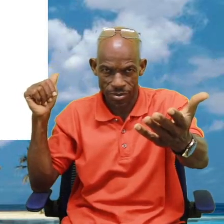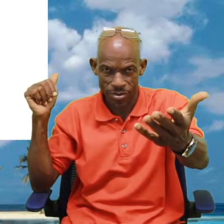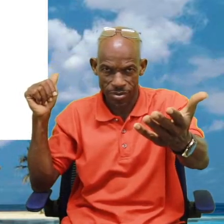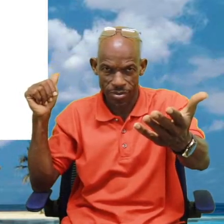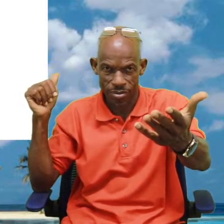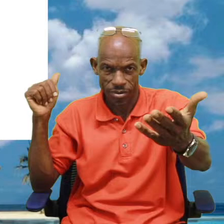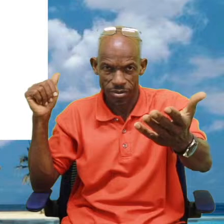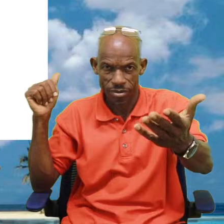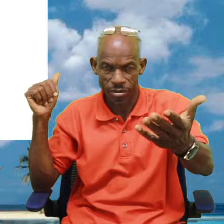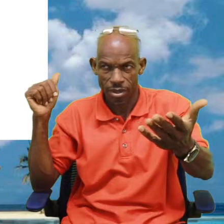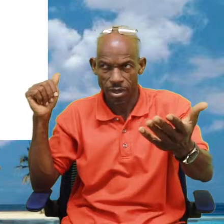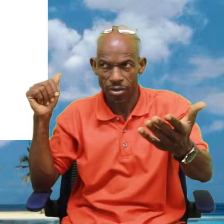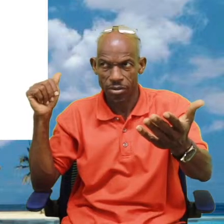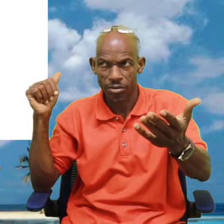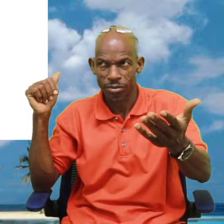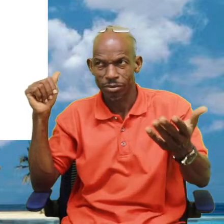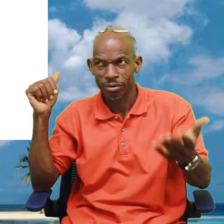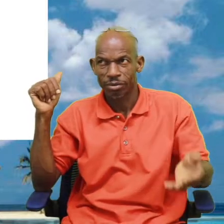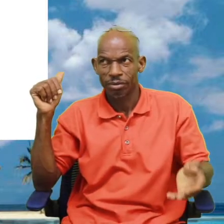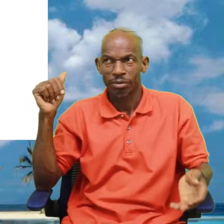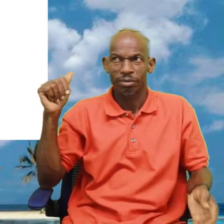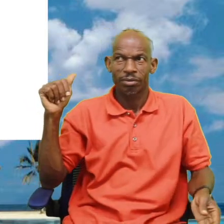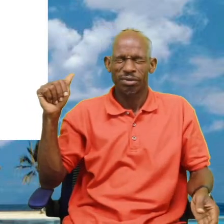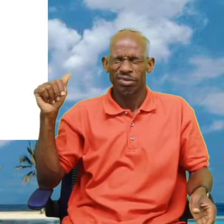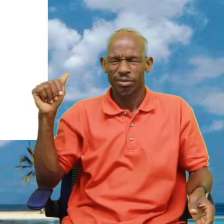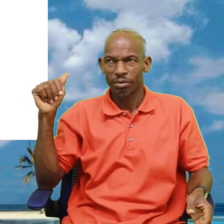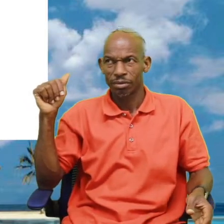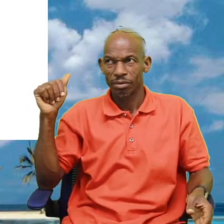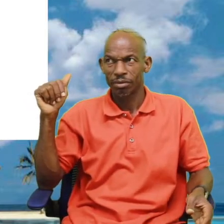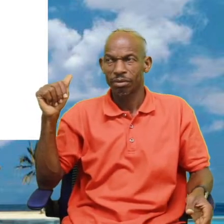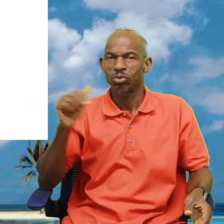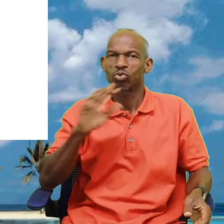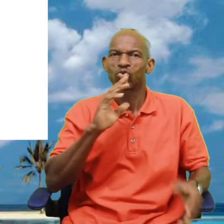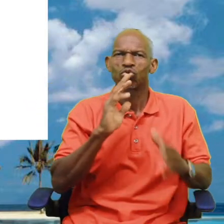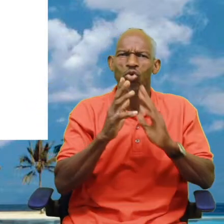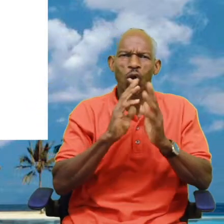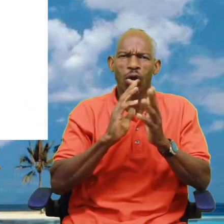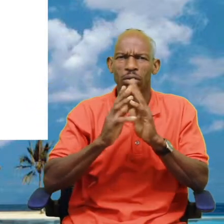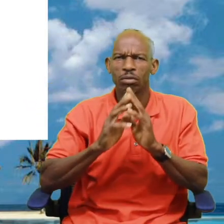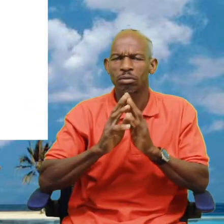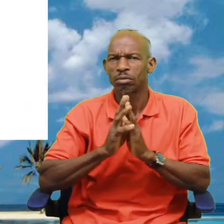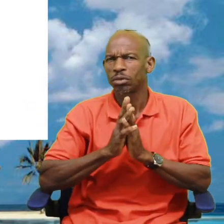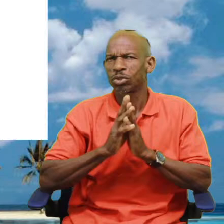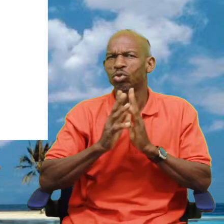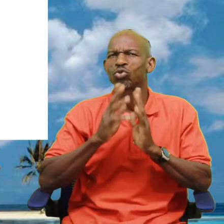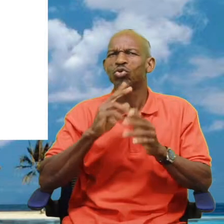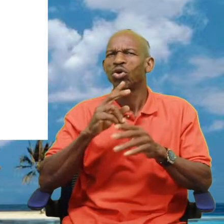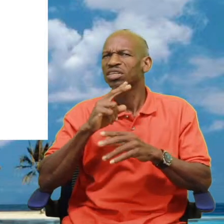I'm hearing talk. I'm hearing talk from Adana. Now, talk is